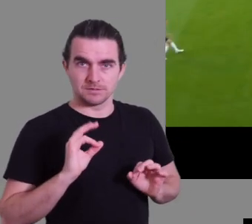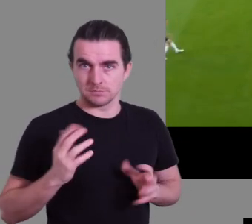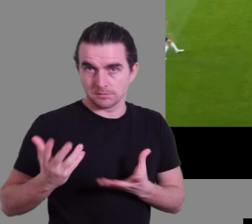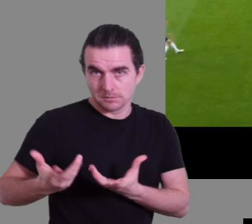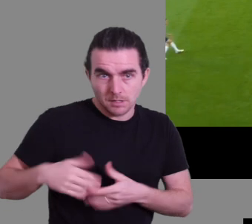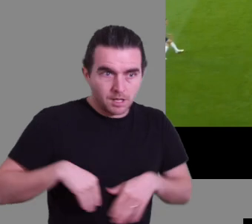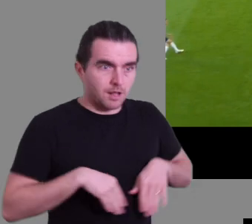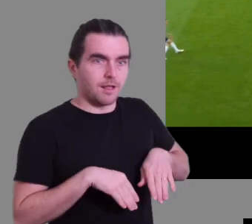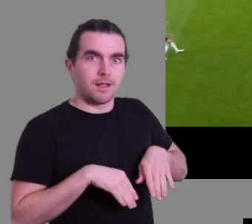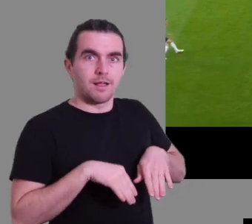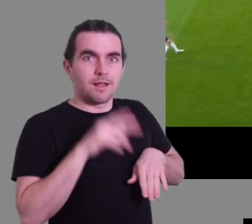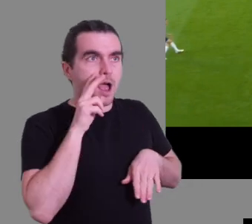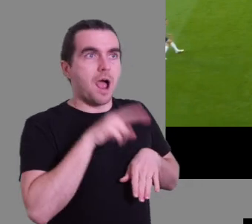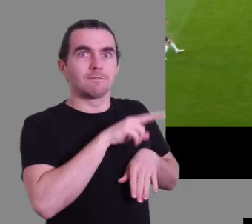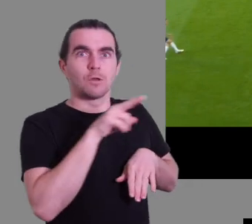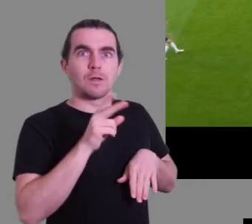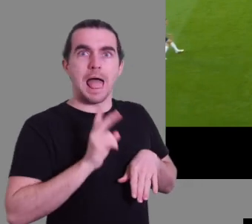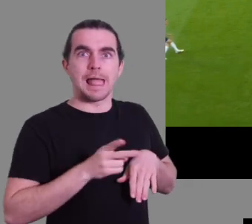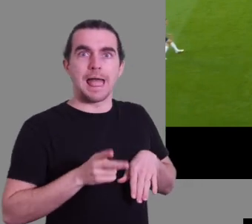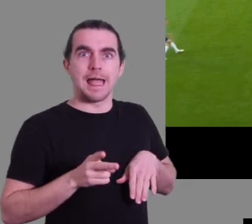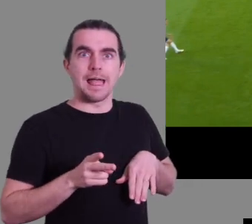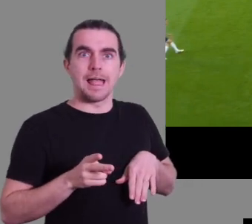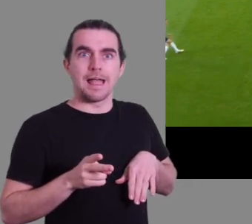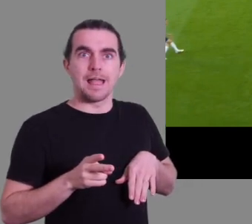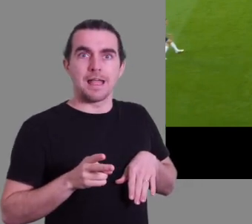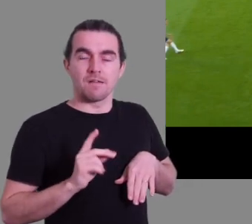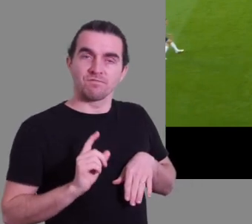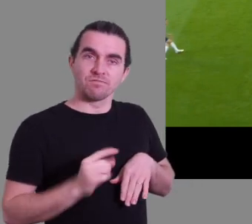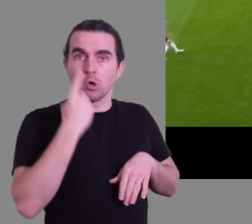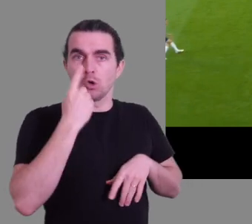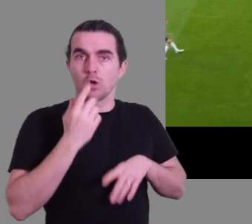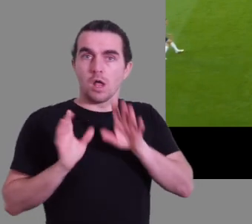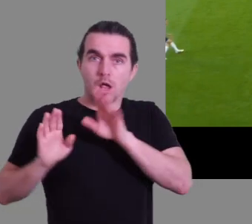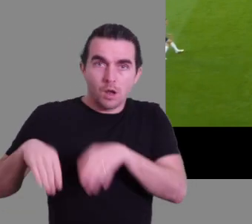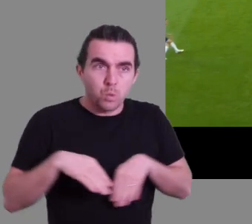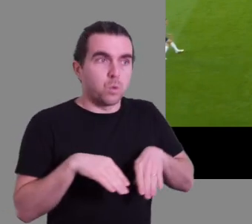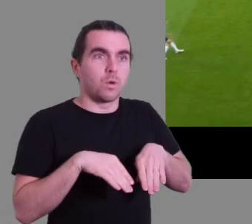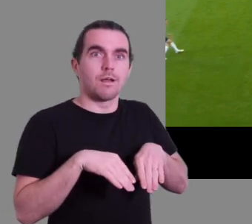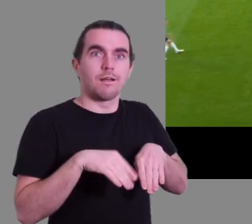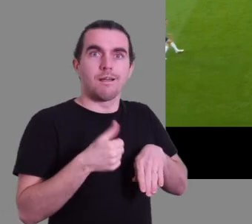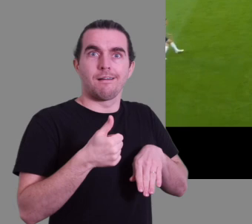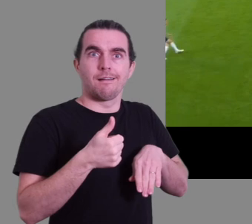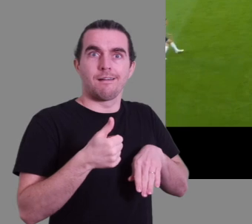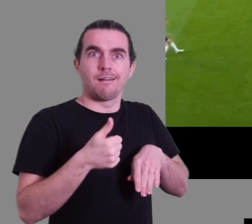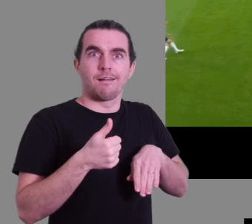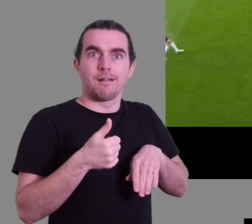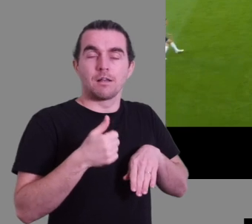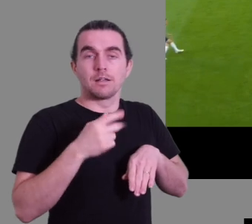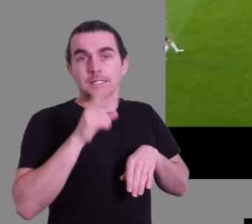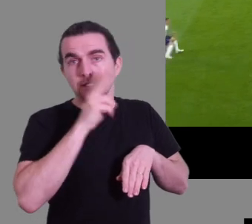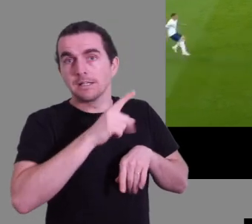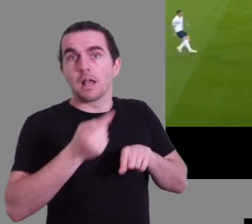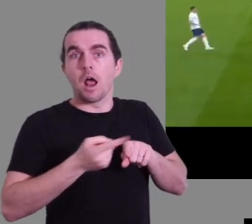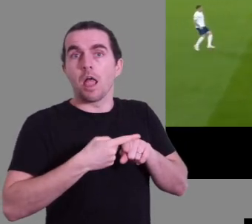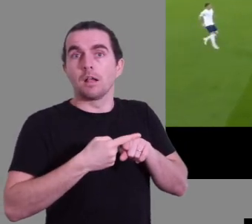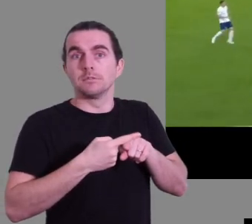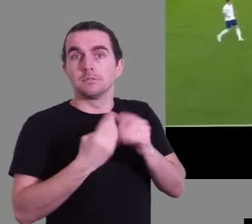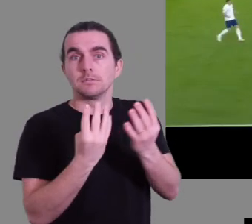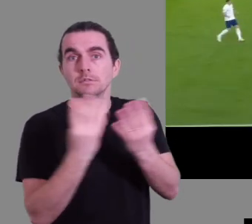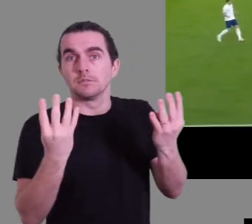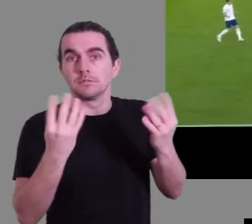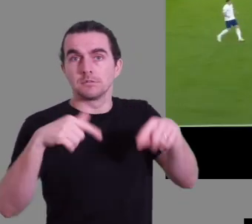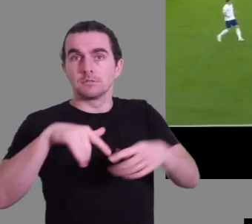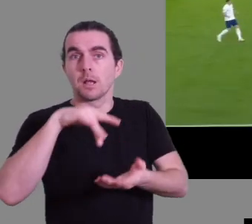And his first touch, he's having a look again. His first touch can take him past the England line of defence here